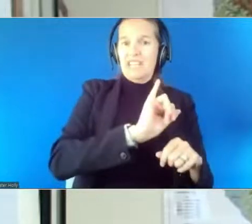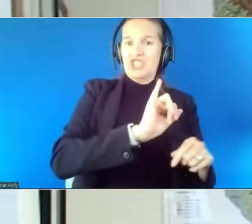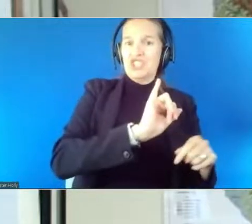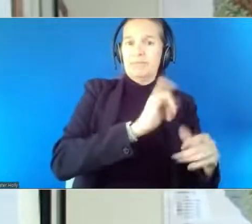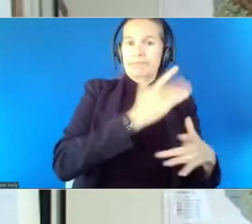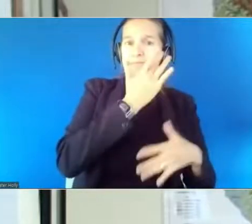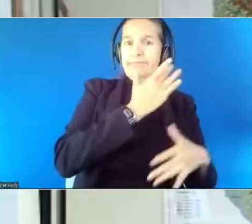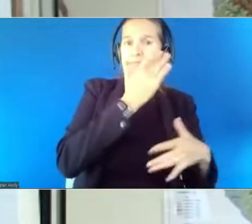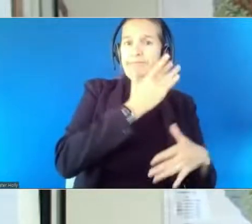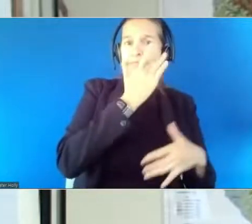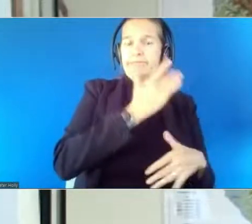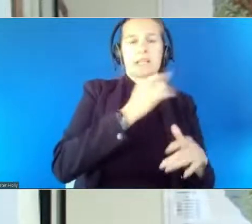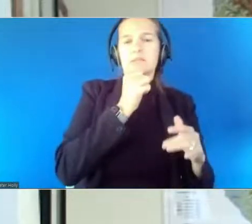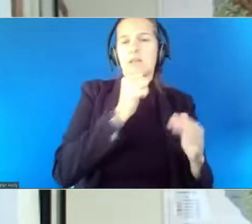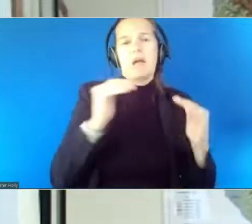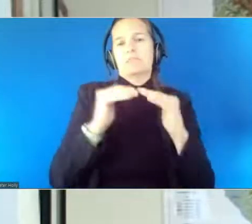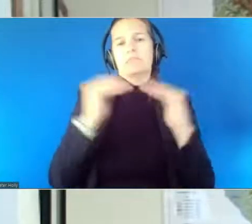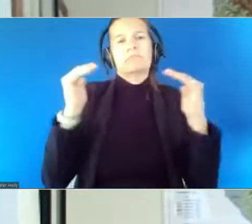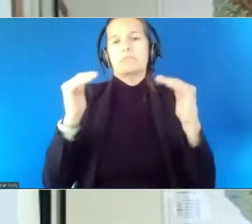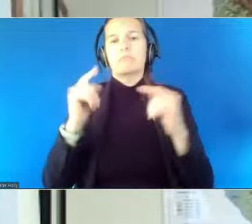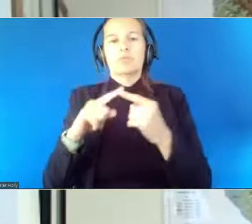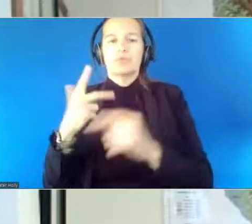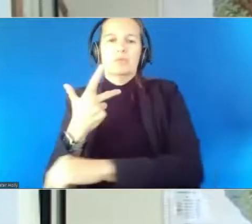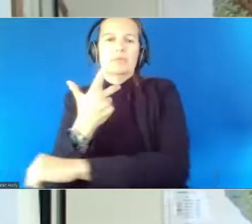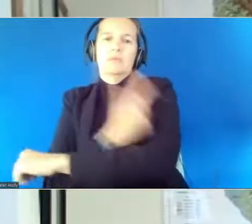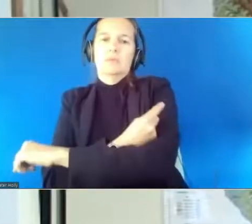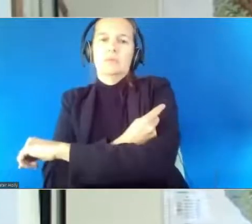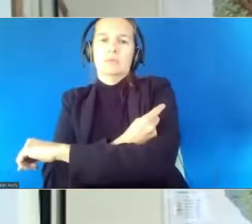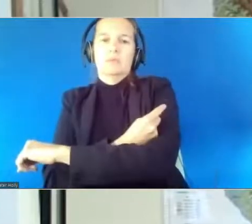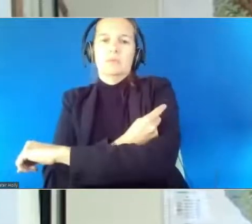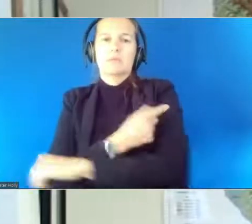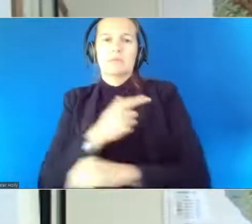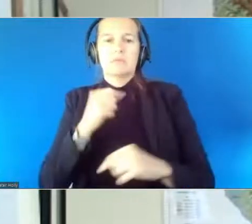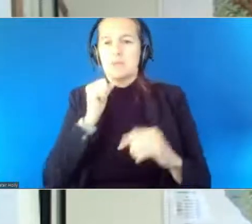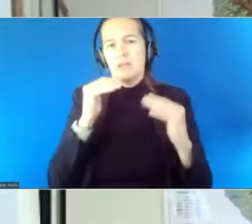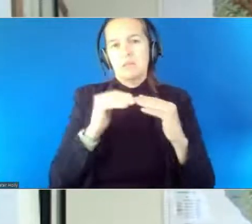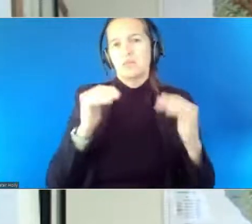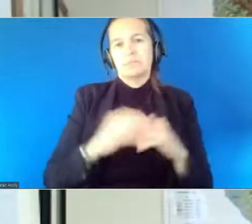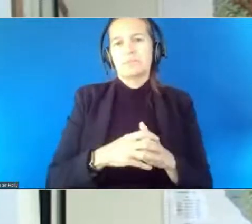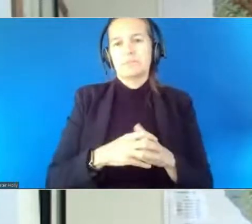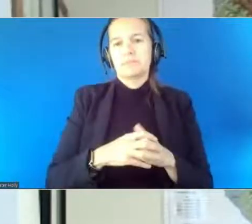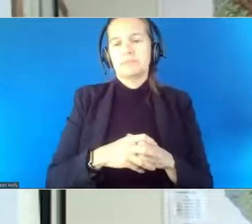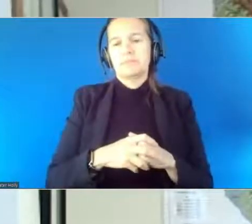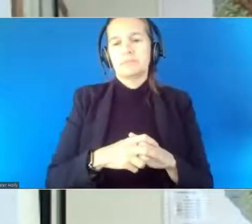the immunity and the long-lasting immunity from the present vaccines that we have.